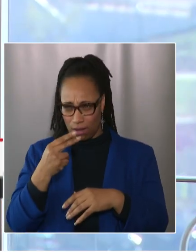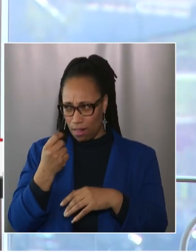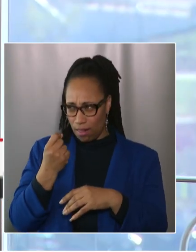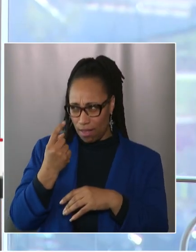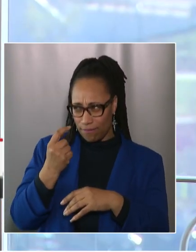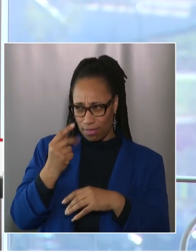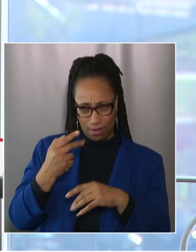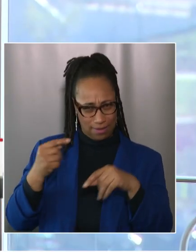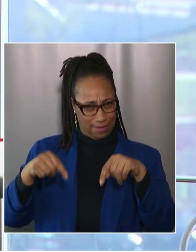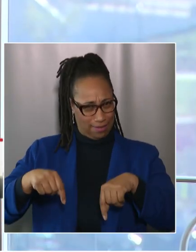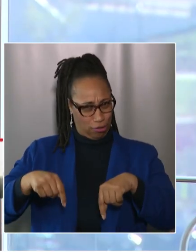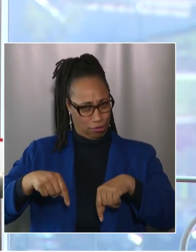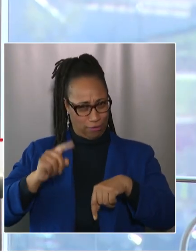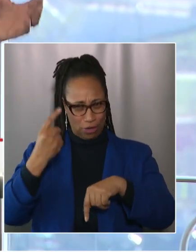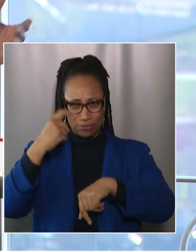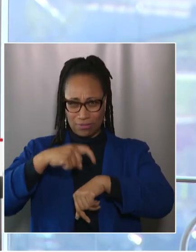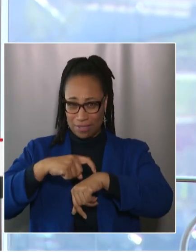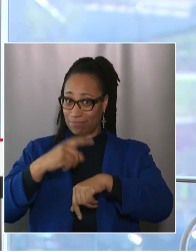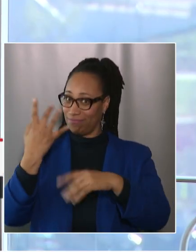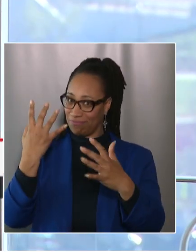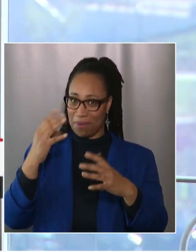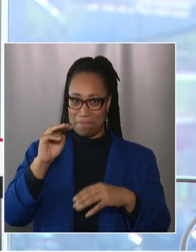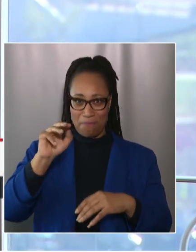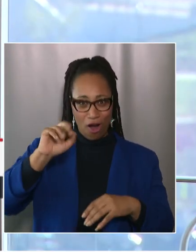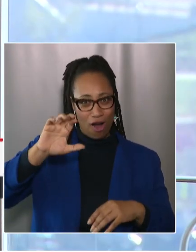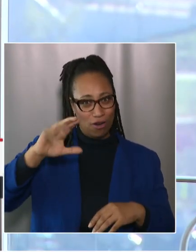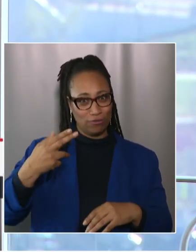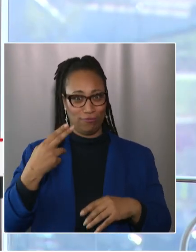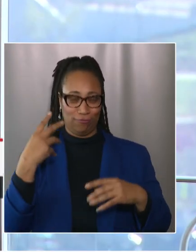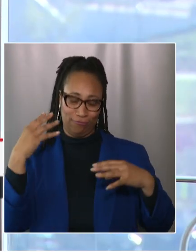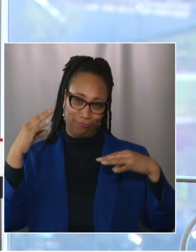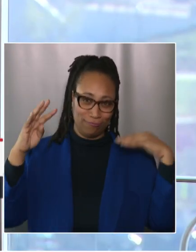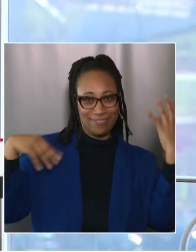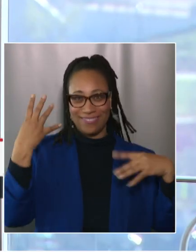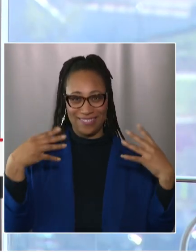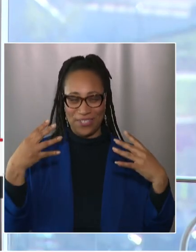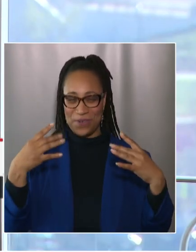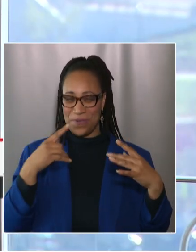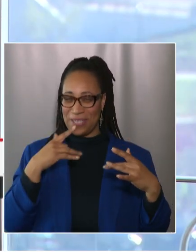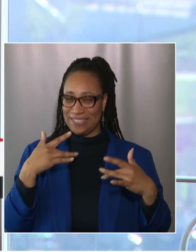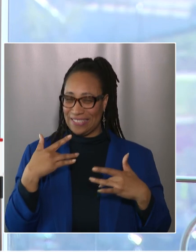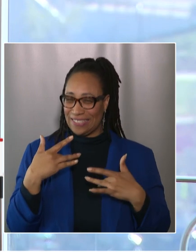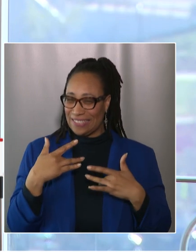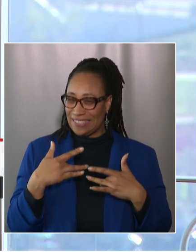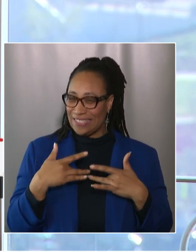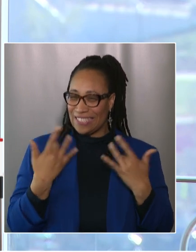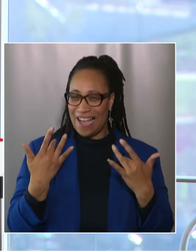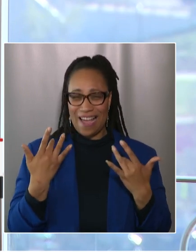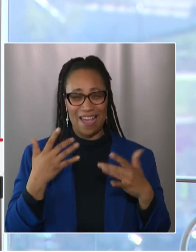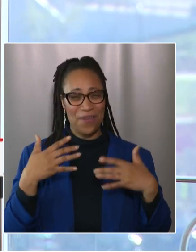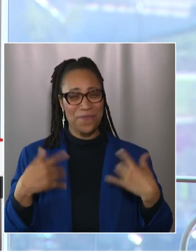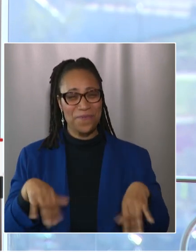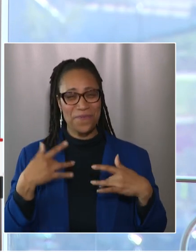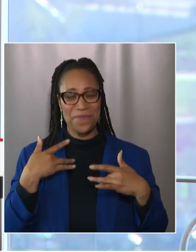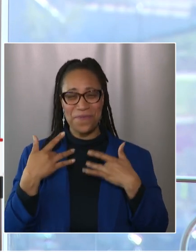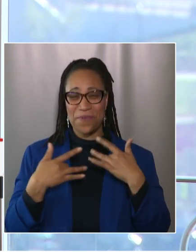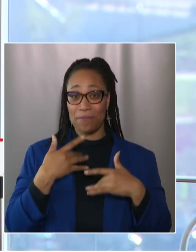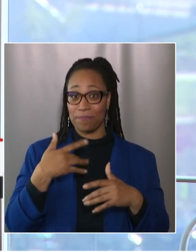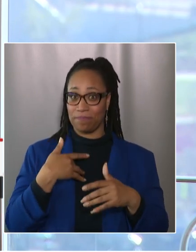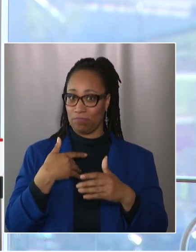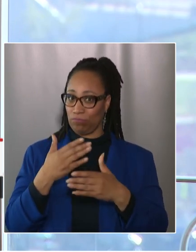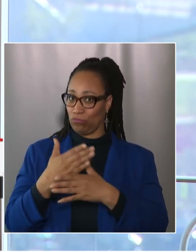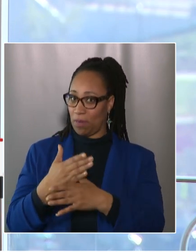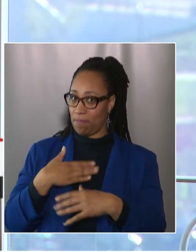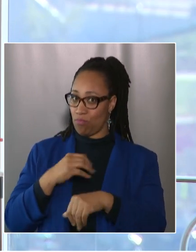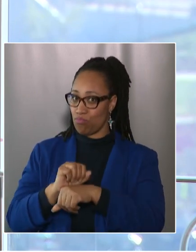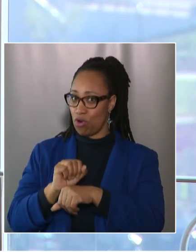an annual tradition to share the great work of the agency, and I'm grateful to Mayor Bowser. I don't think she's here just yet because